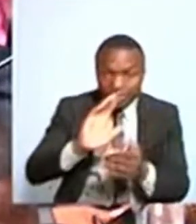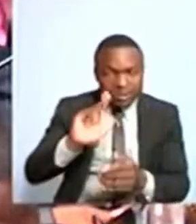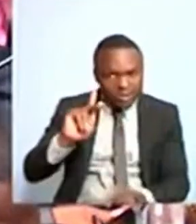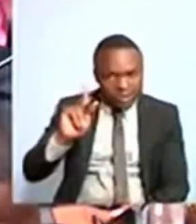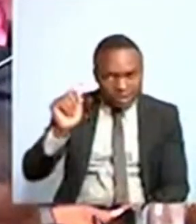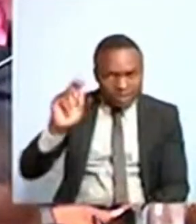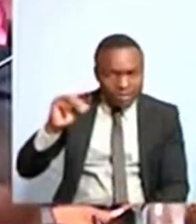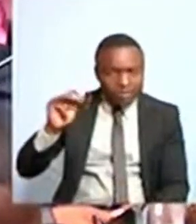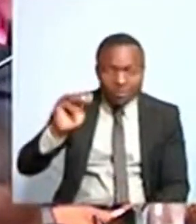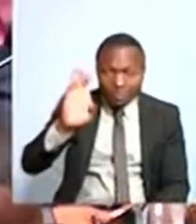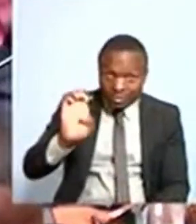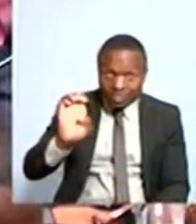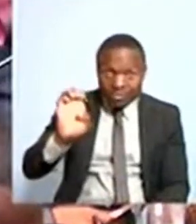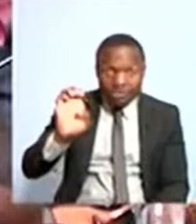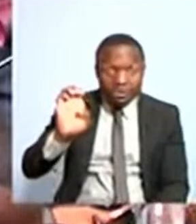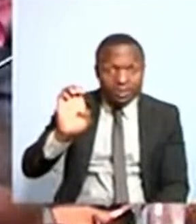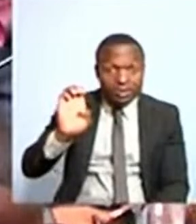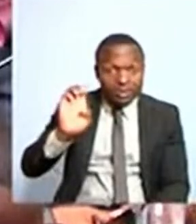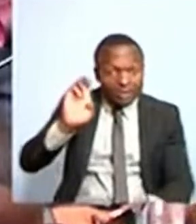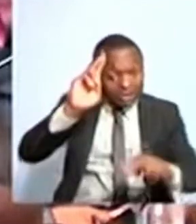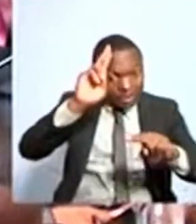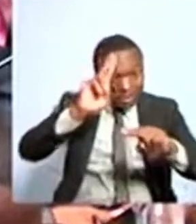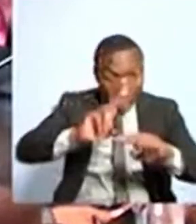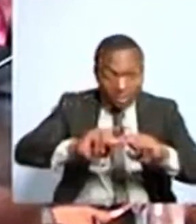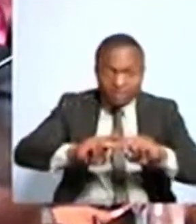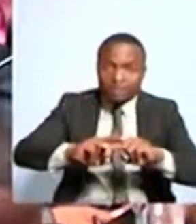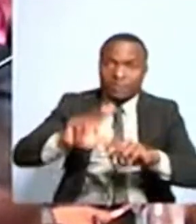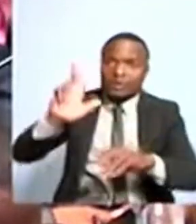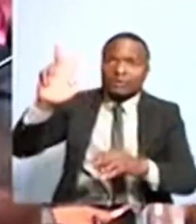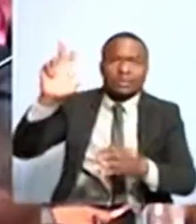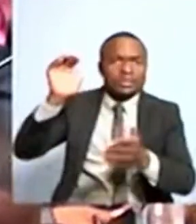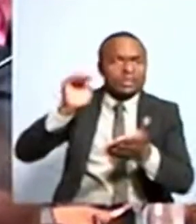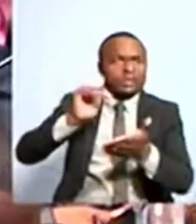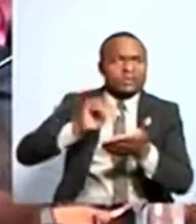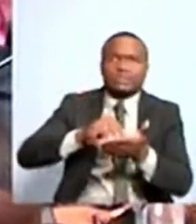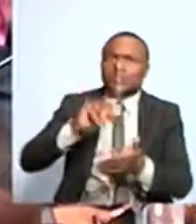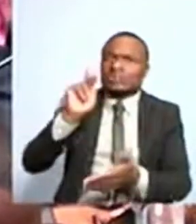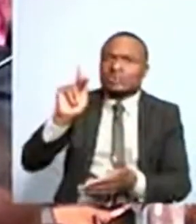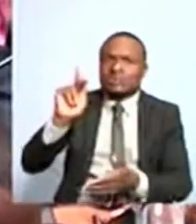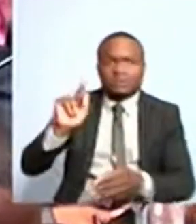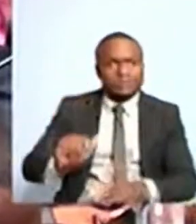desk is costing 3,000 kwacha?